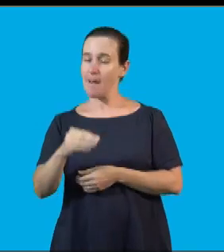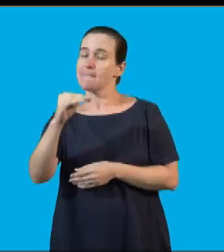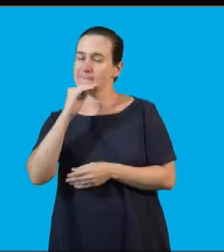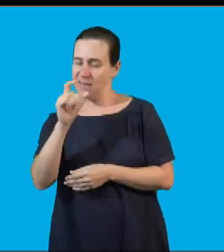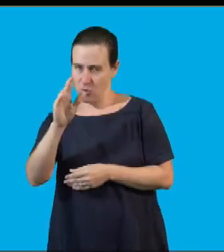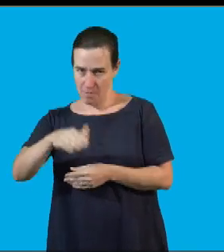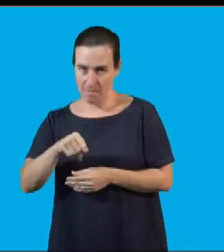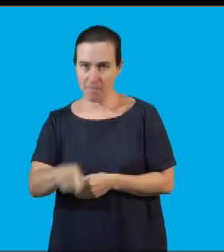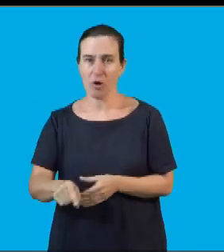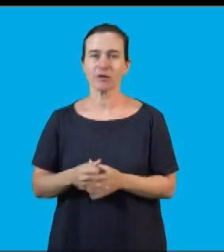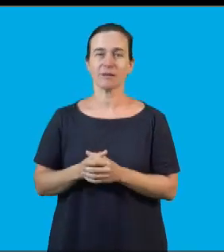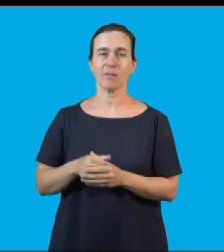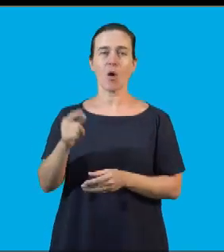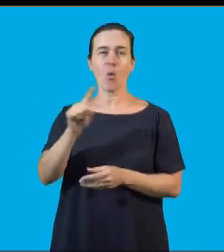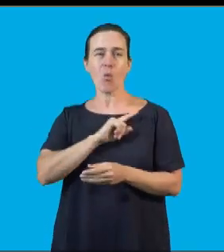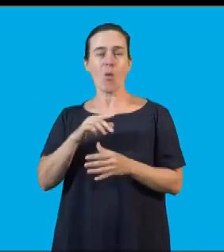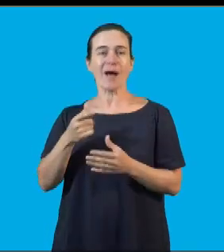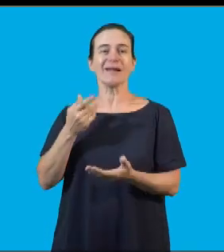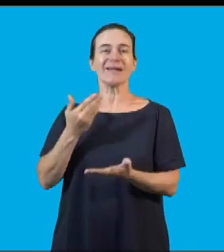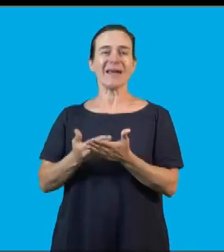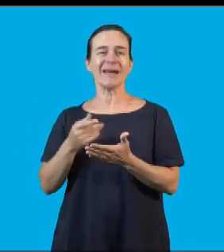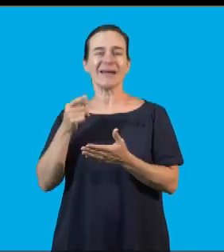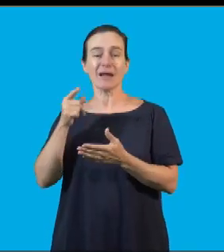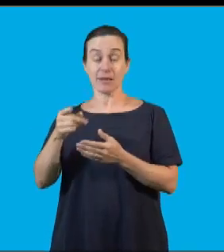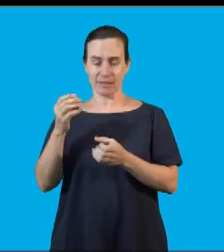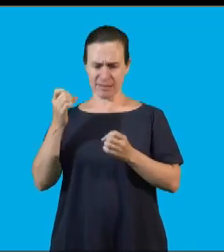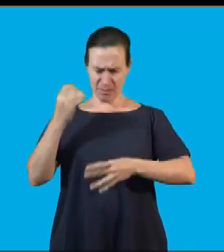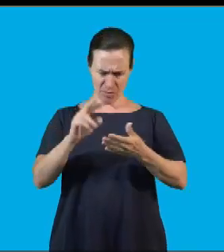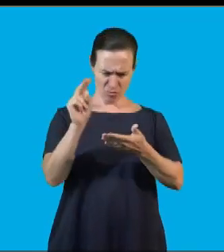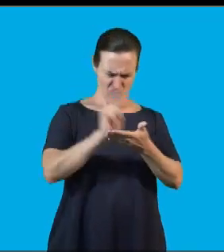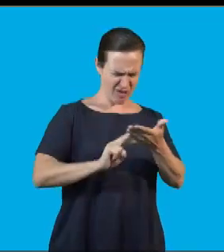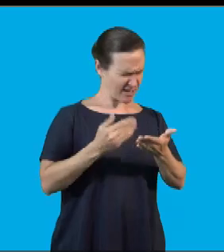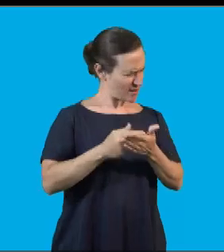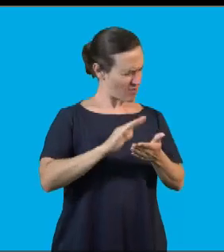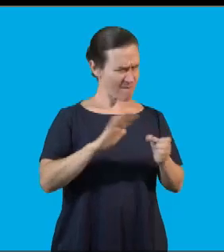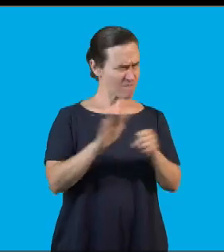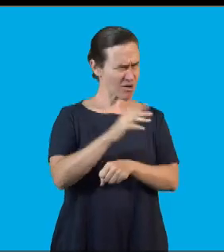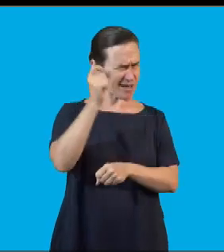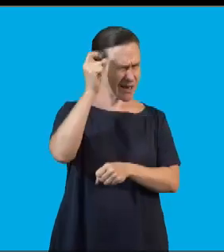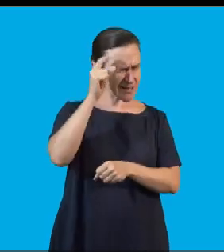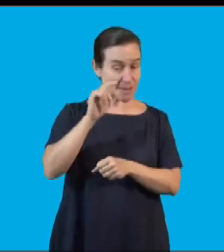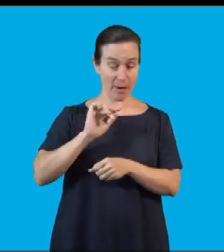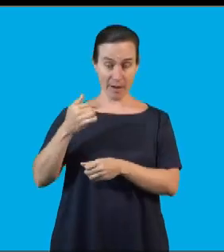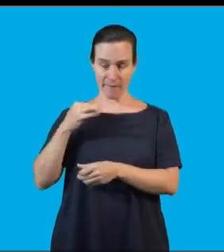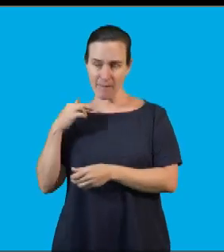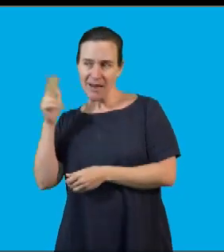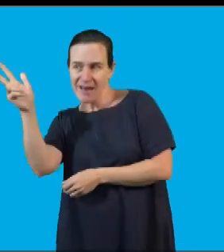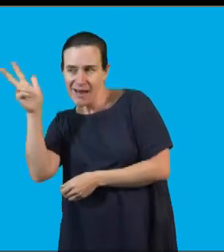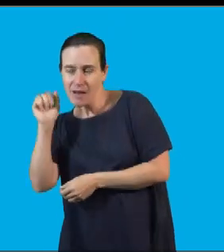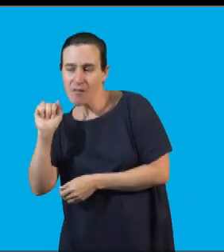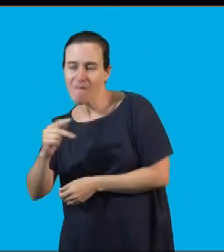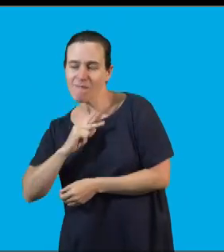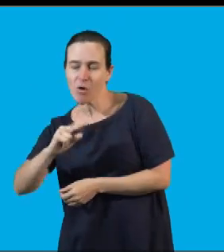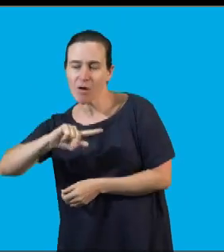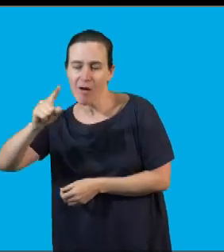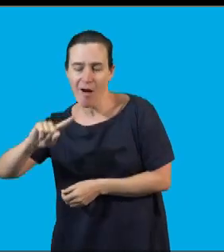less intrusive than a phone call and harder to misunderstand than text. People can hear when you are being ironic,